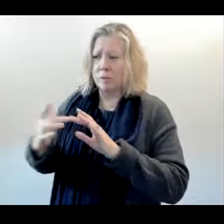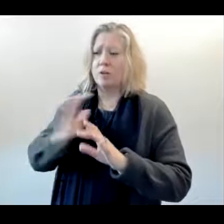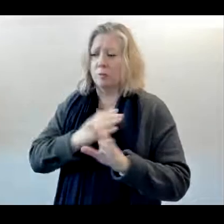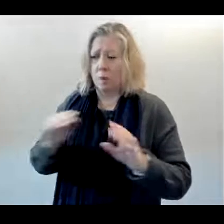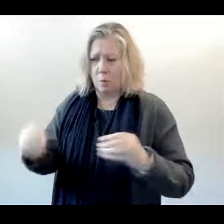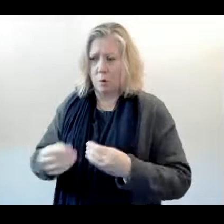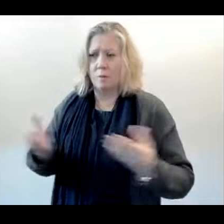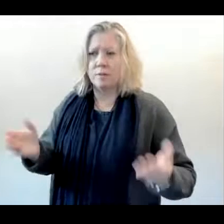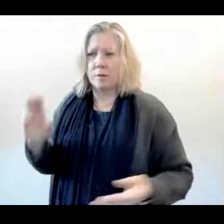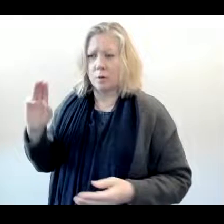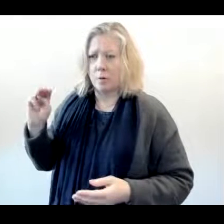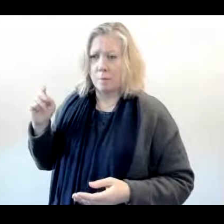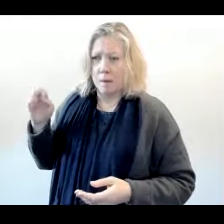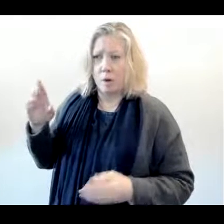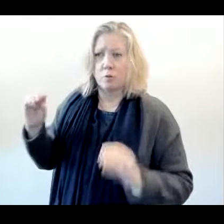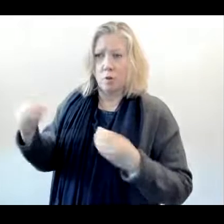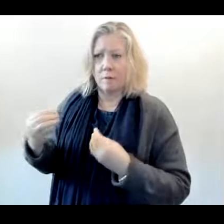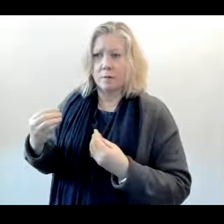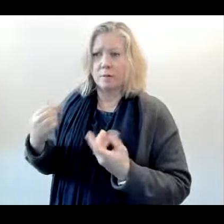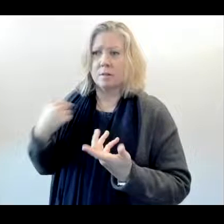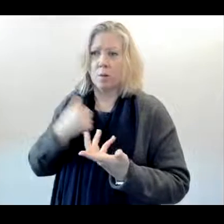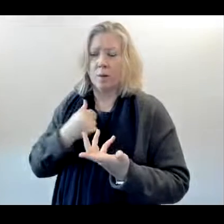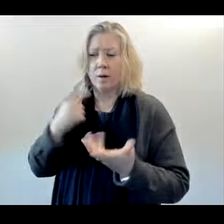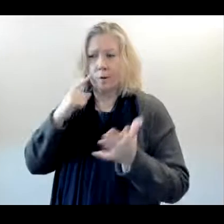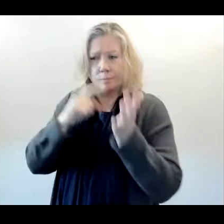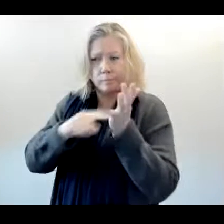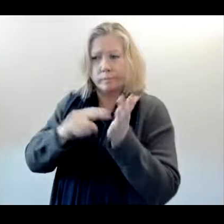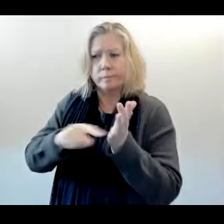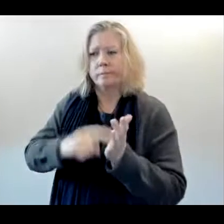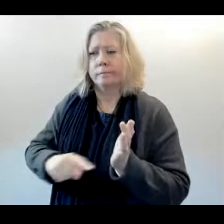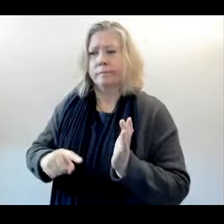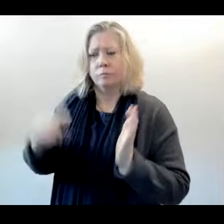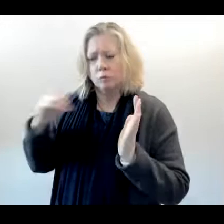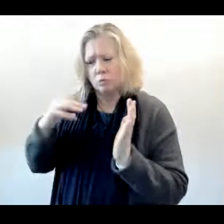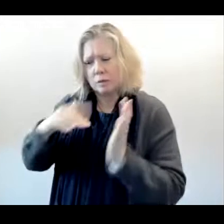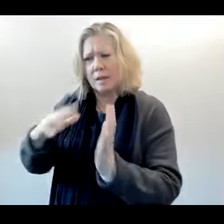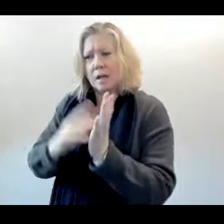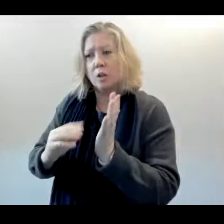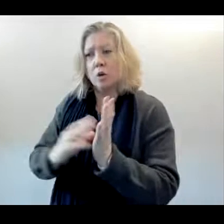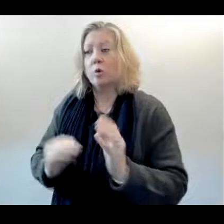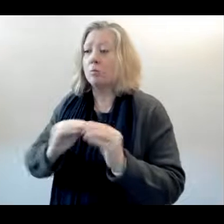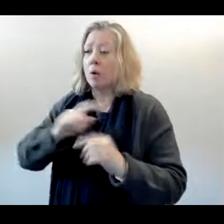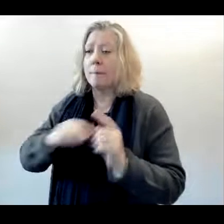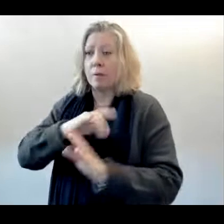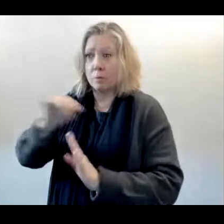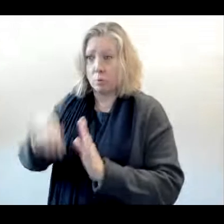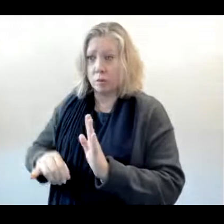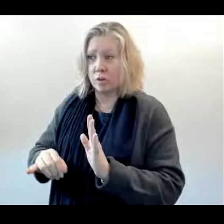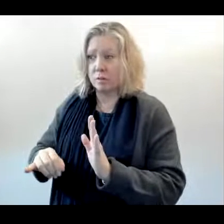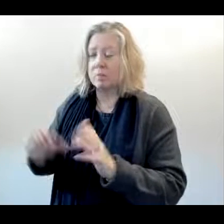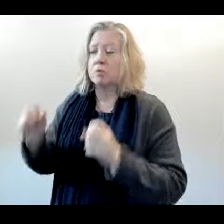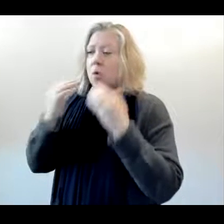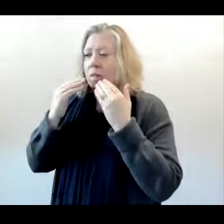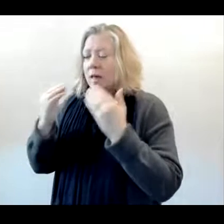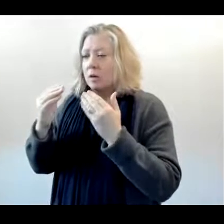mayor's office, and they're working to find some time so that we can learn more about the project as well. So thank you for coming